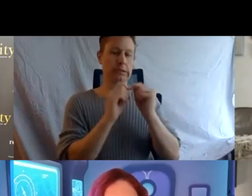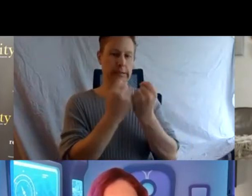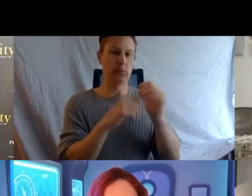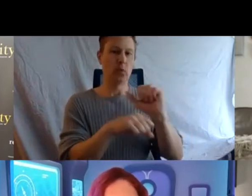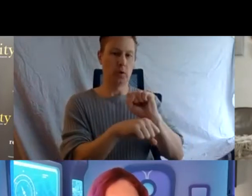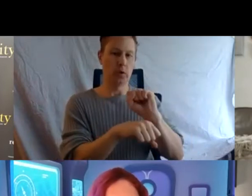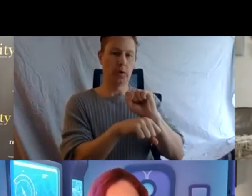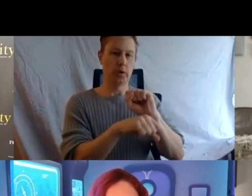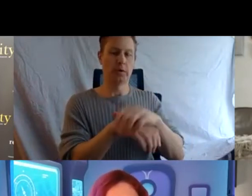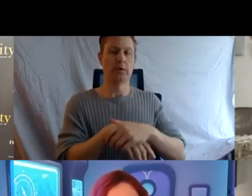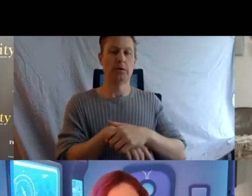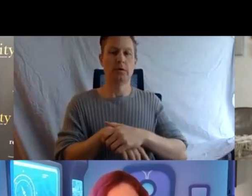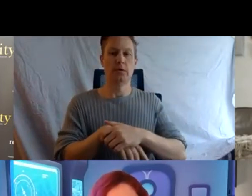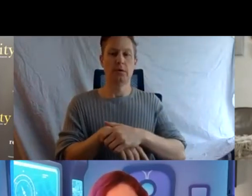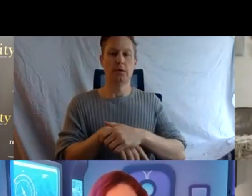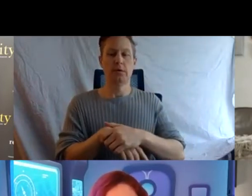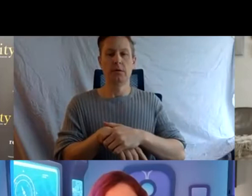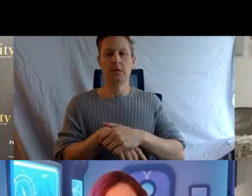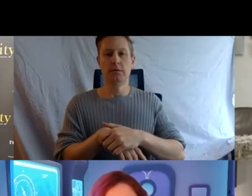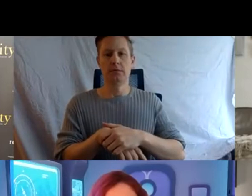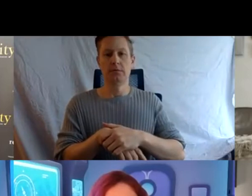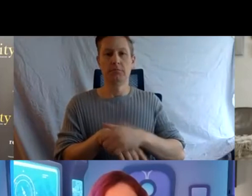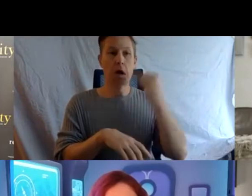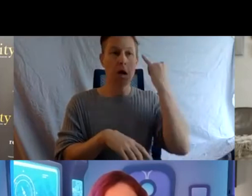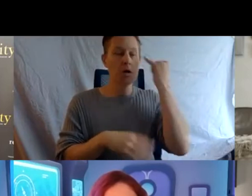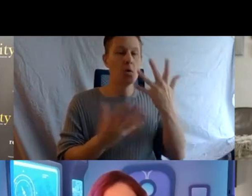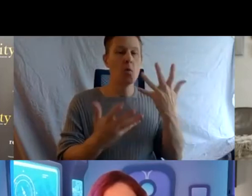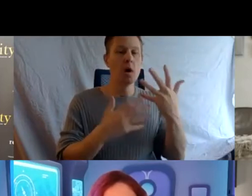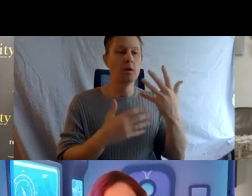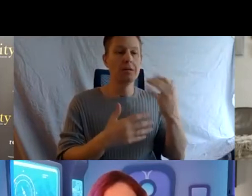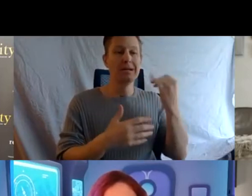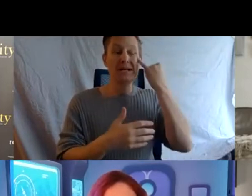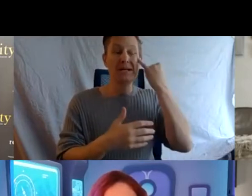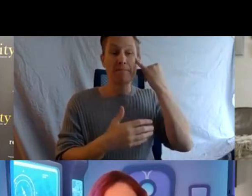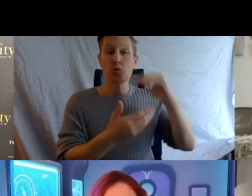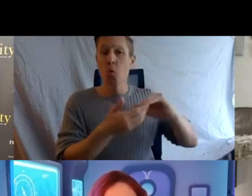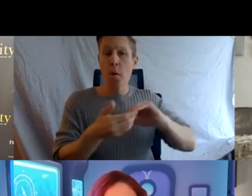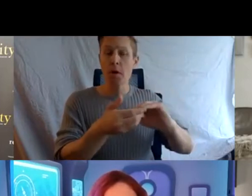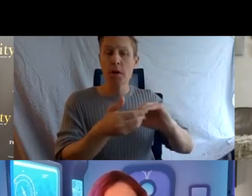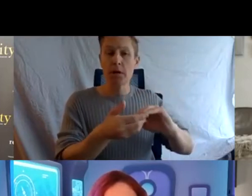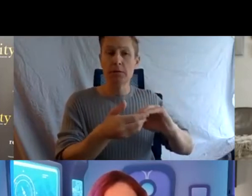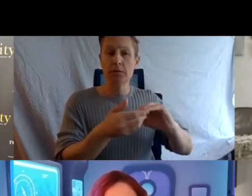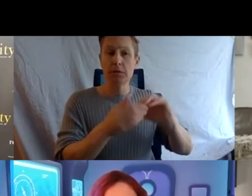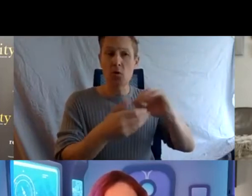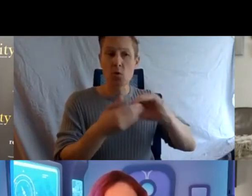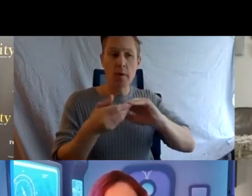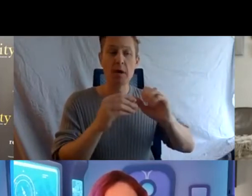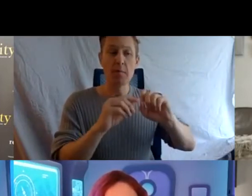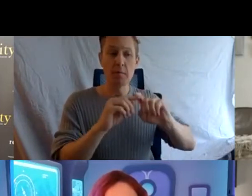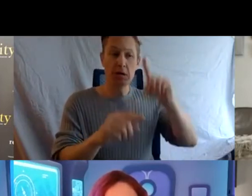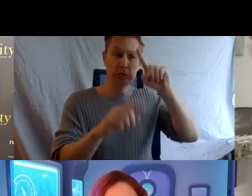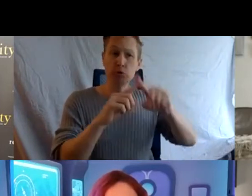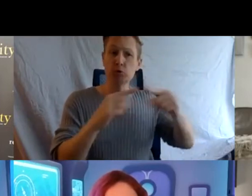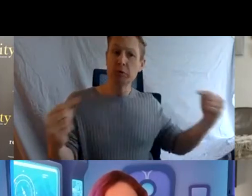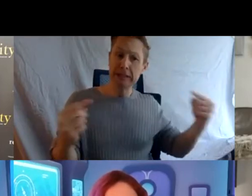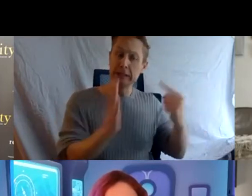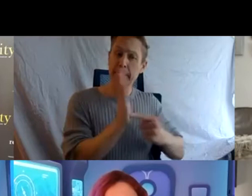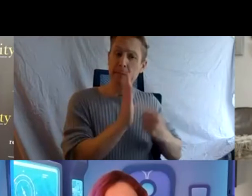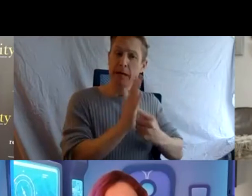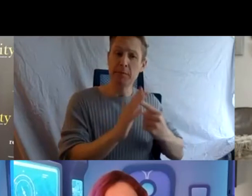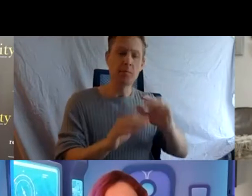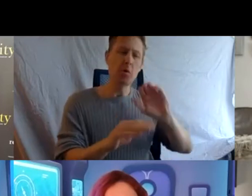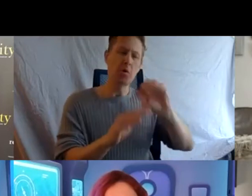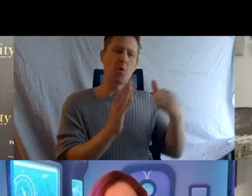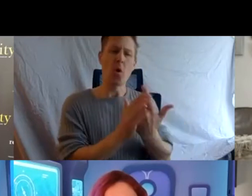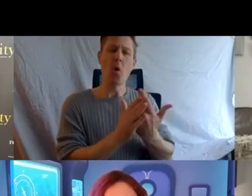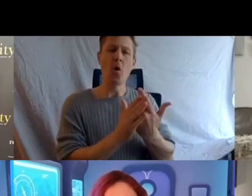about the idea that you can, even when you work together, disagree with each other, but at the end of the day, you're still all friends. You're still on the same team. You figure